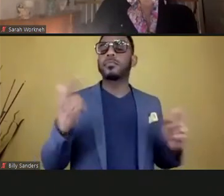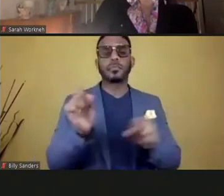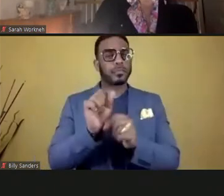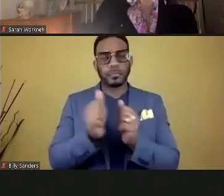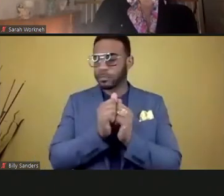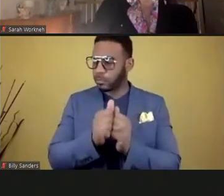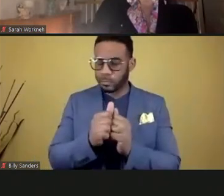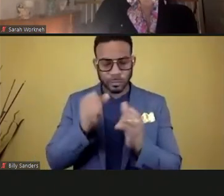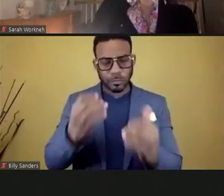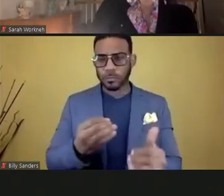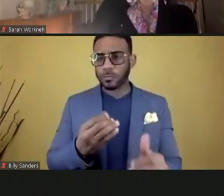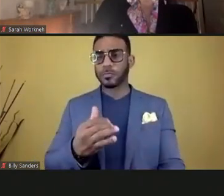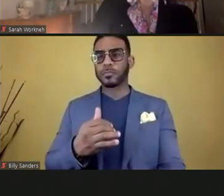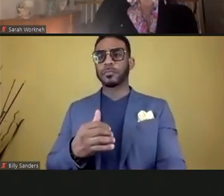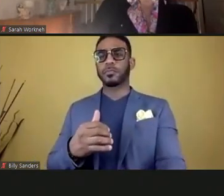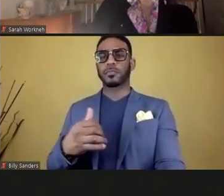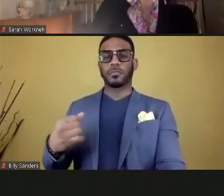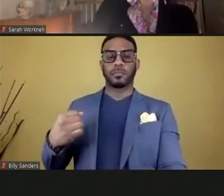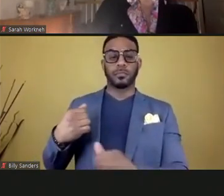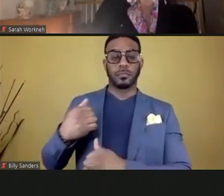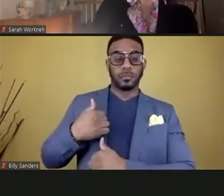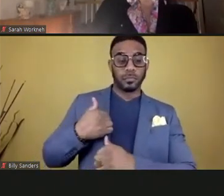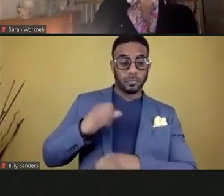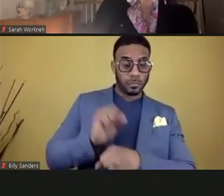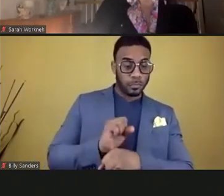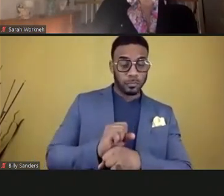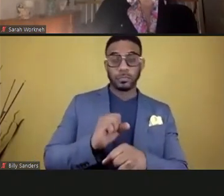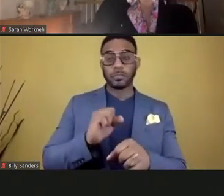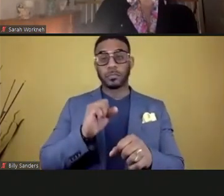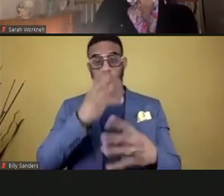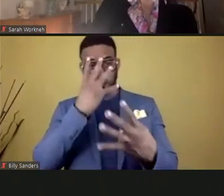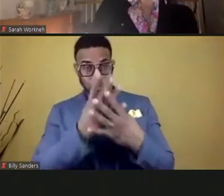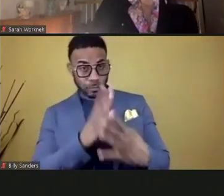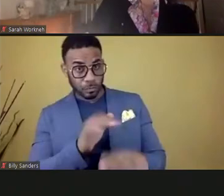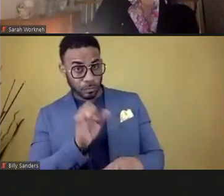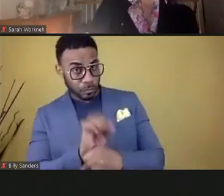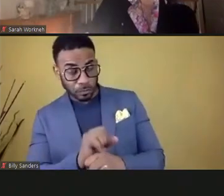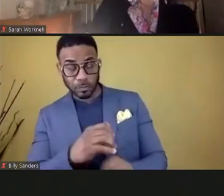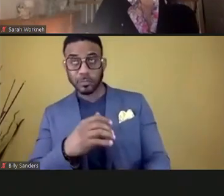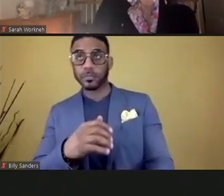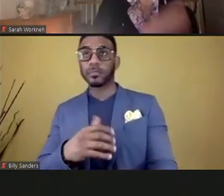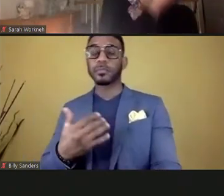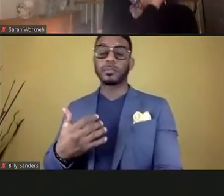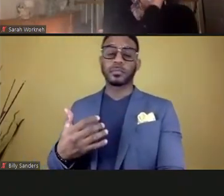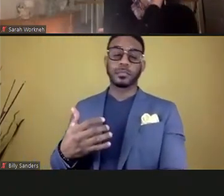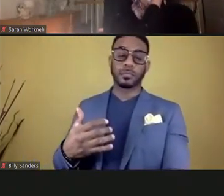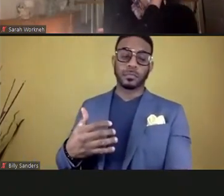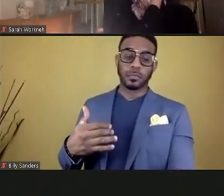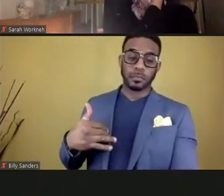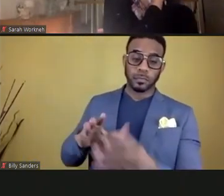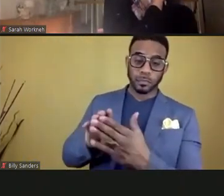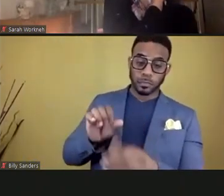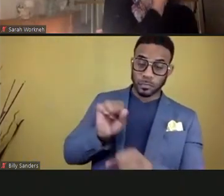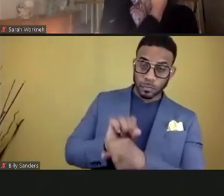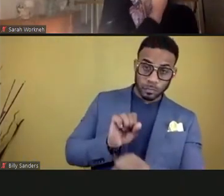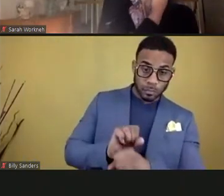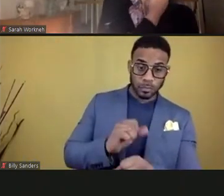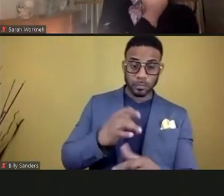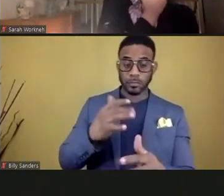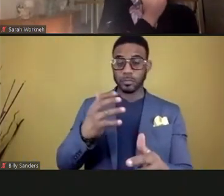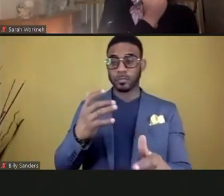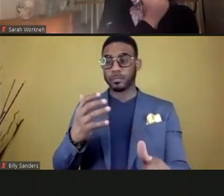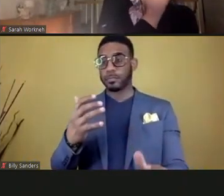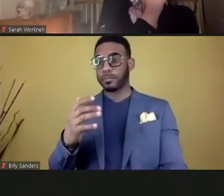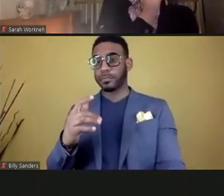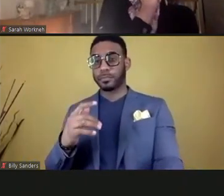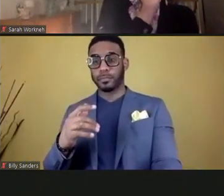So the guards were working, the inmates were working, the students were working, the